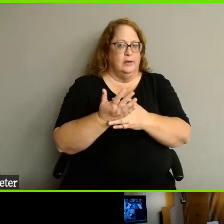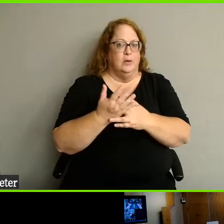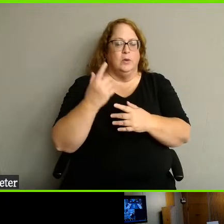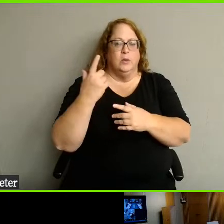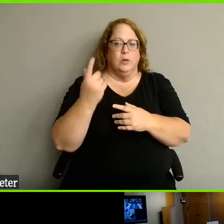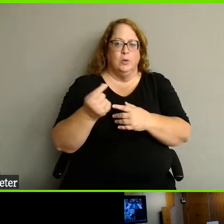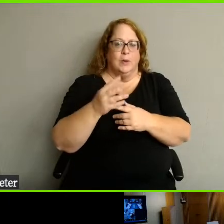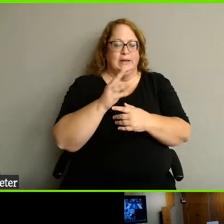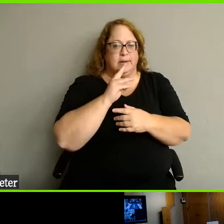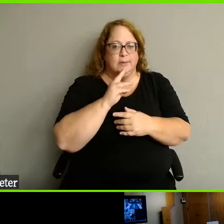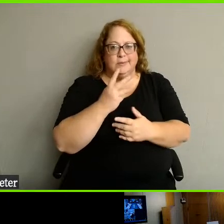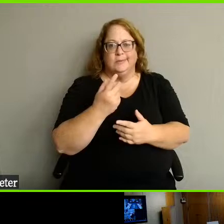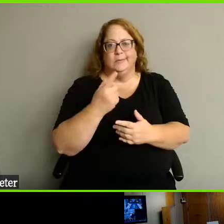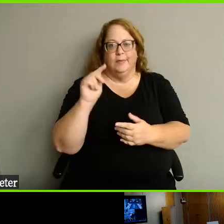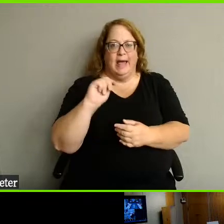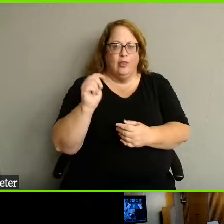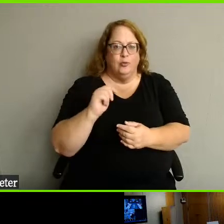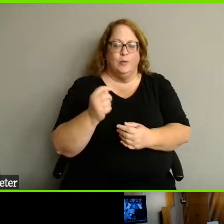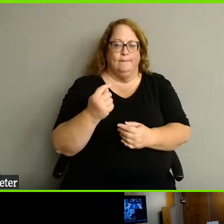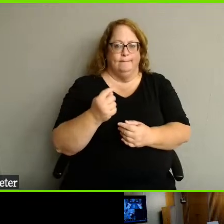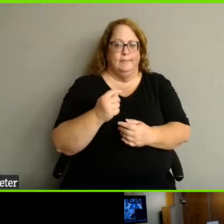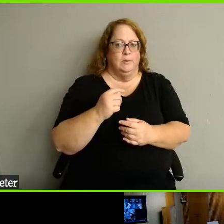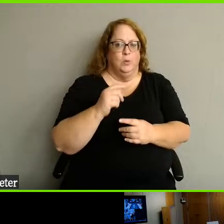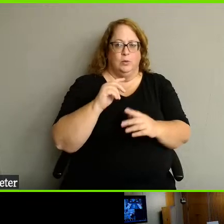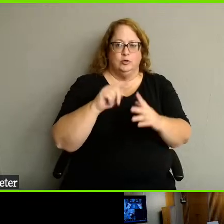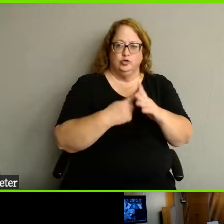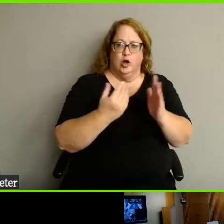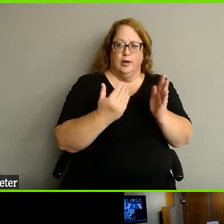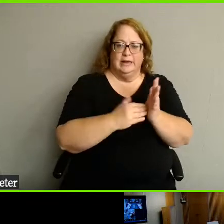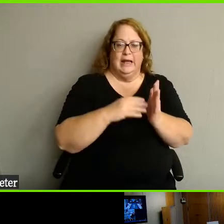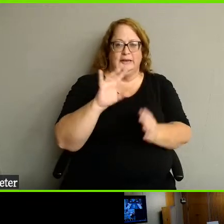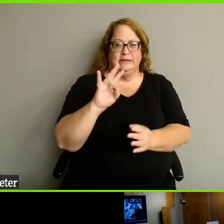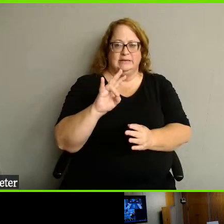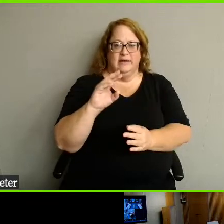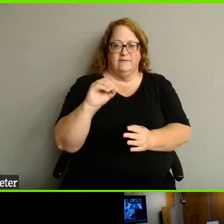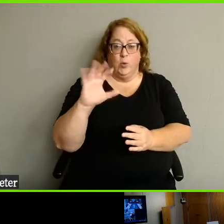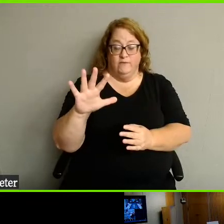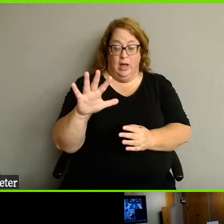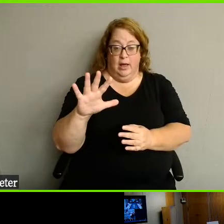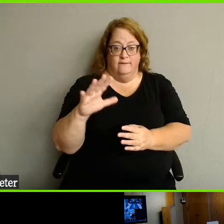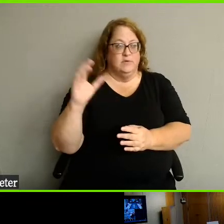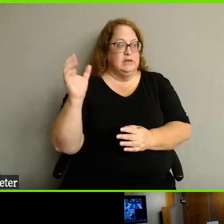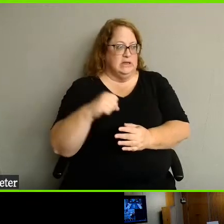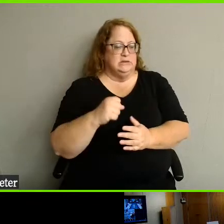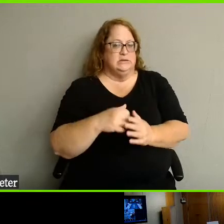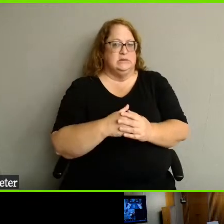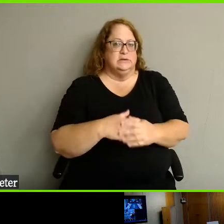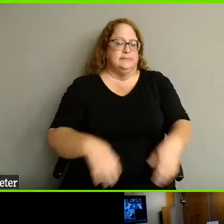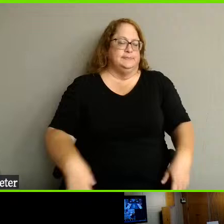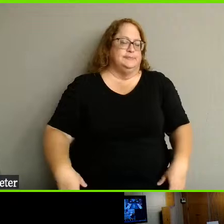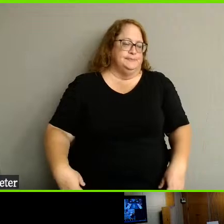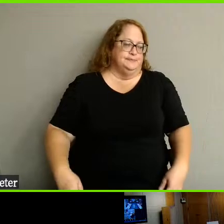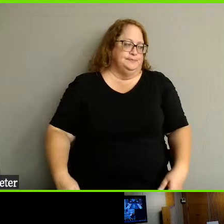go get something to drink, go to the bathroom. 5 minutes. We'll start back at 7:05. Yes.